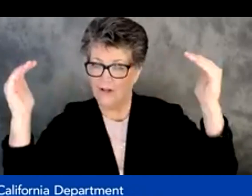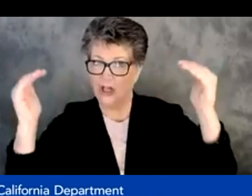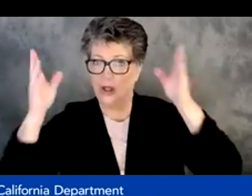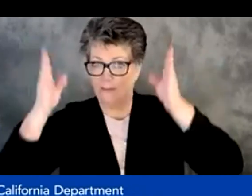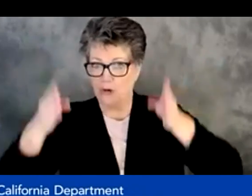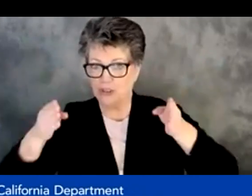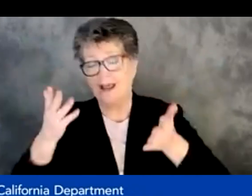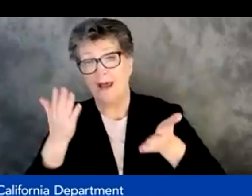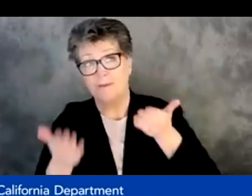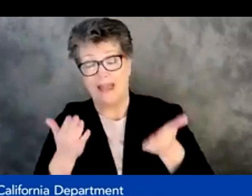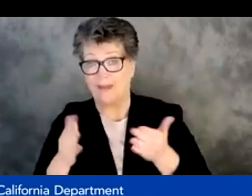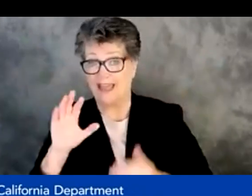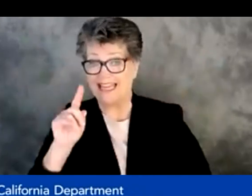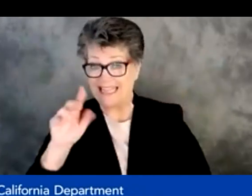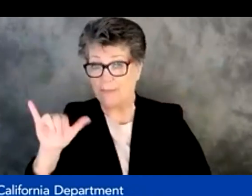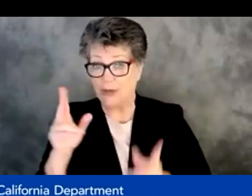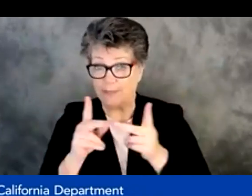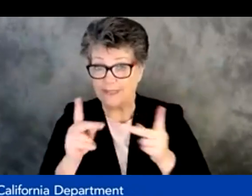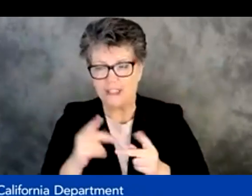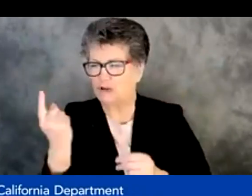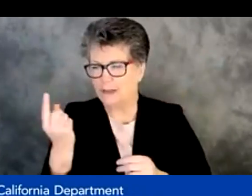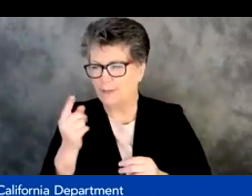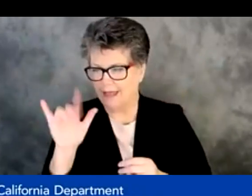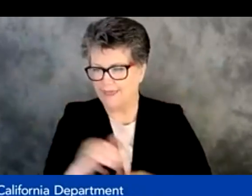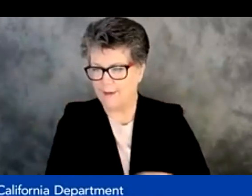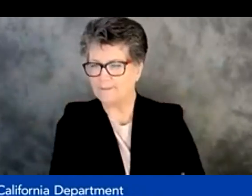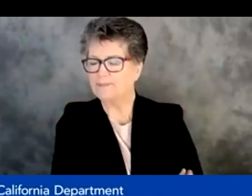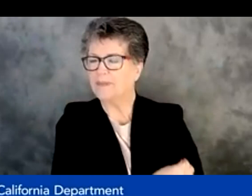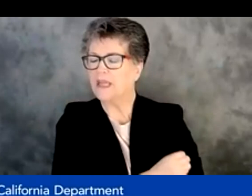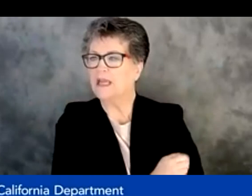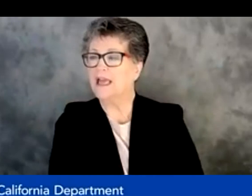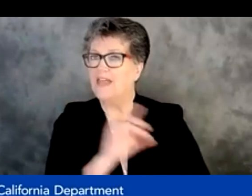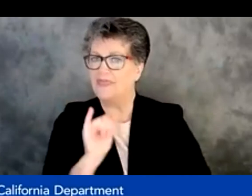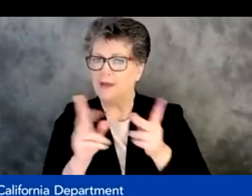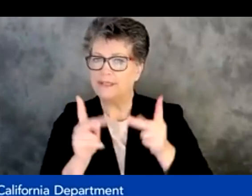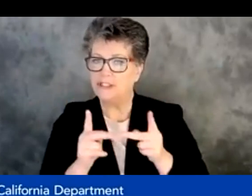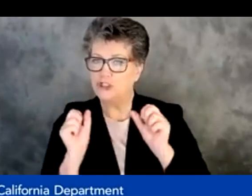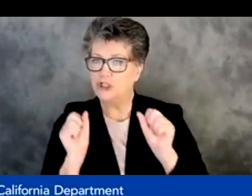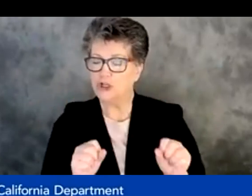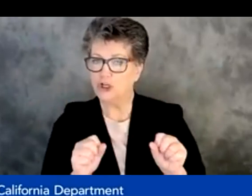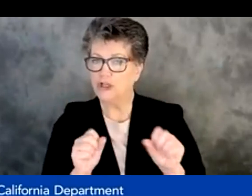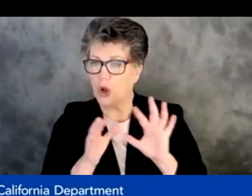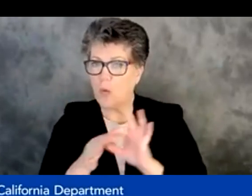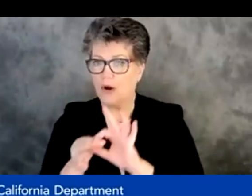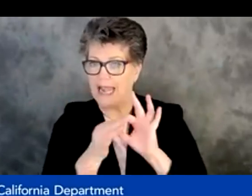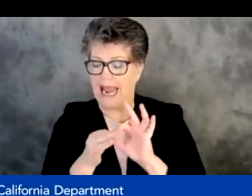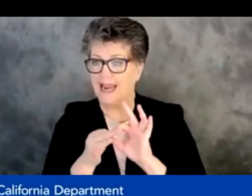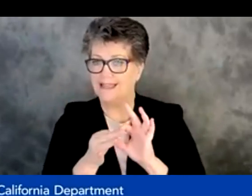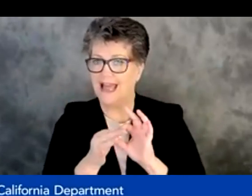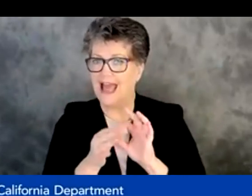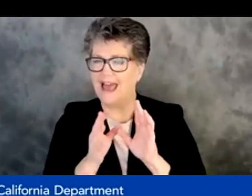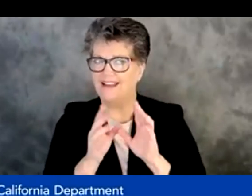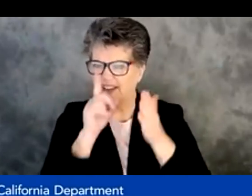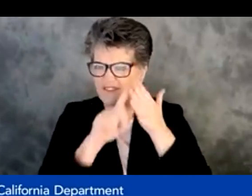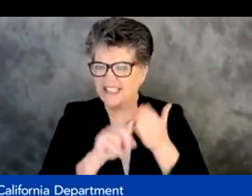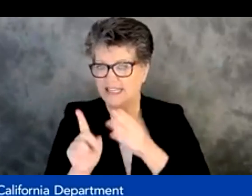person, maybe a deputy position or something like that, that can coordinate and investigate the